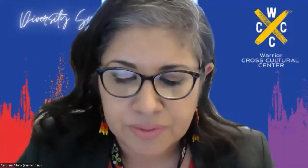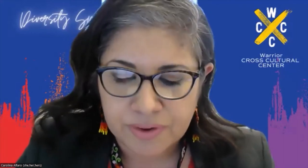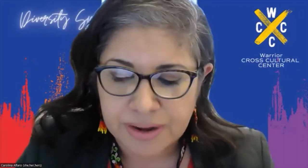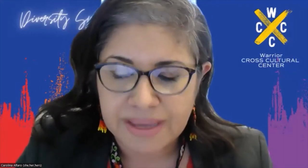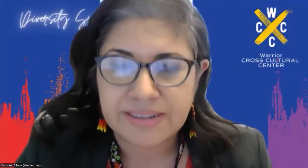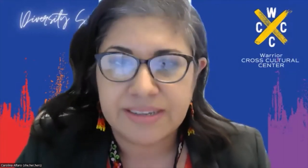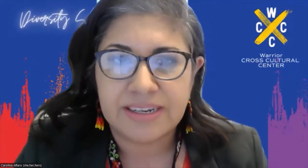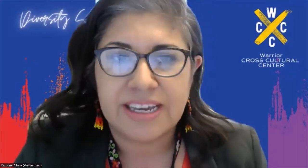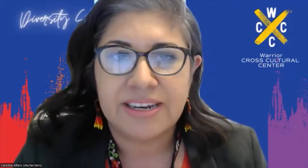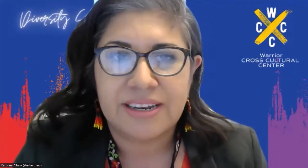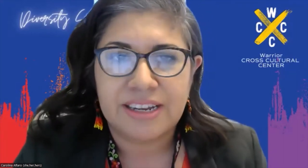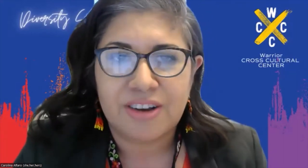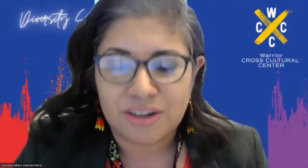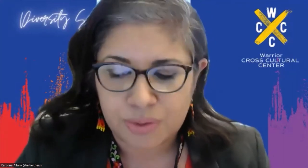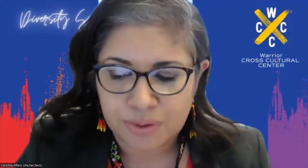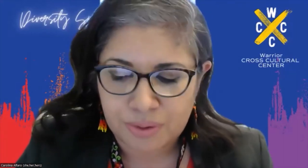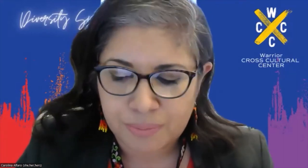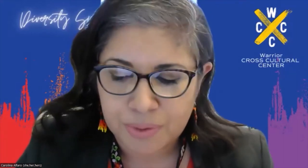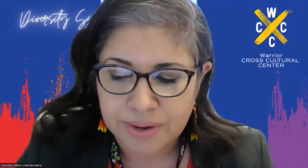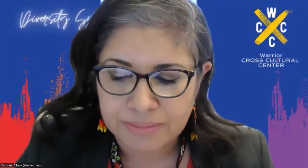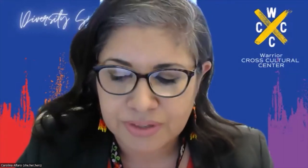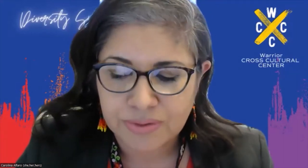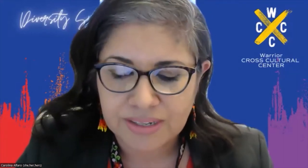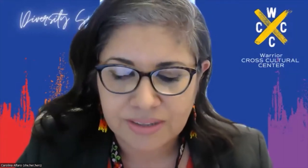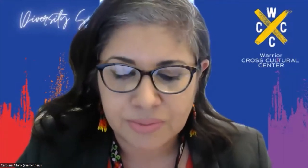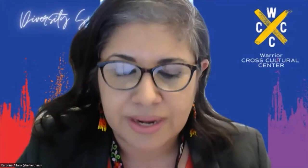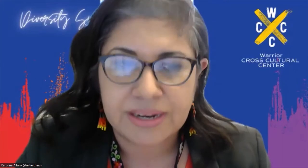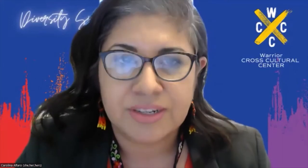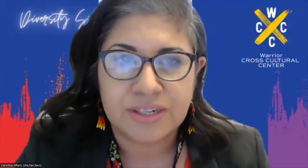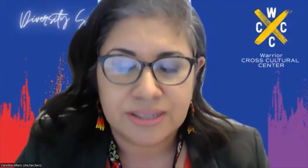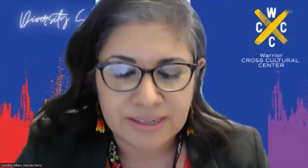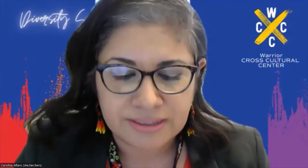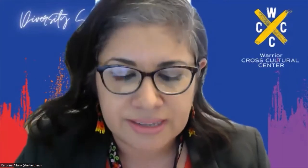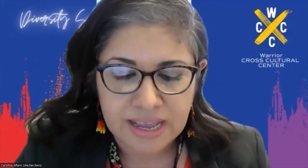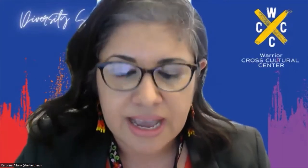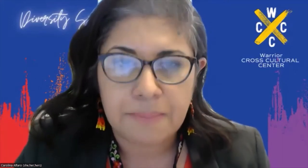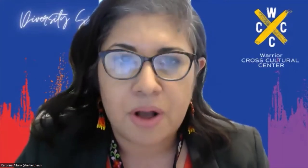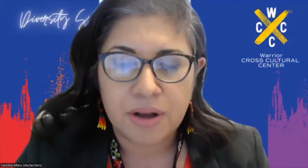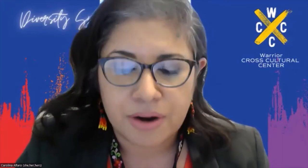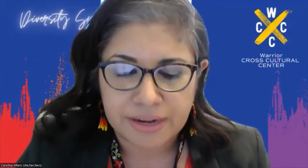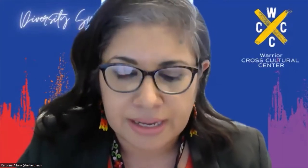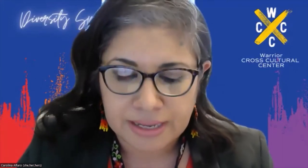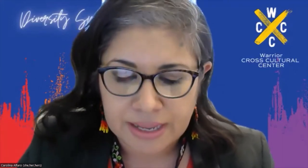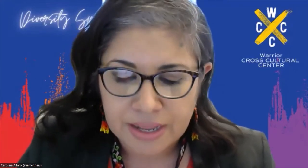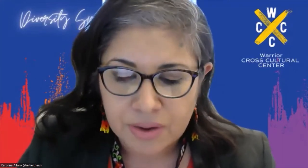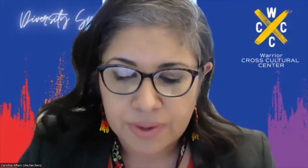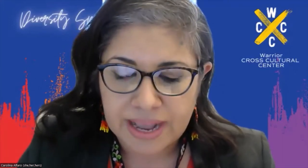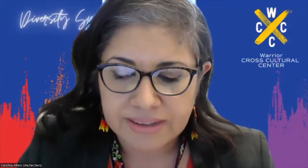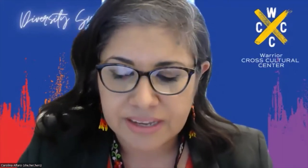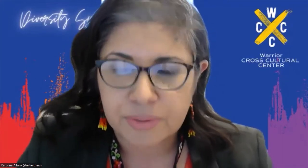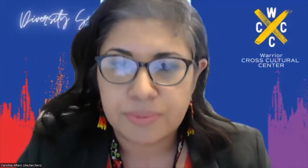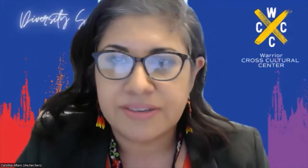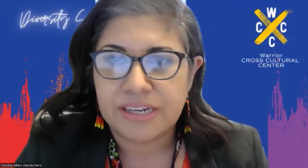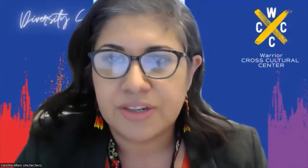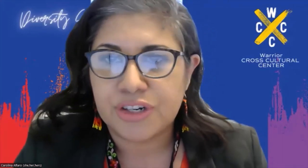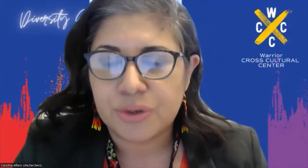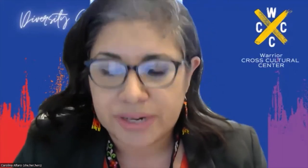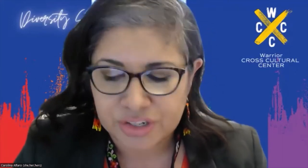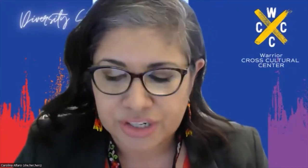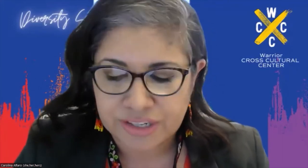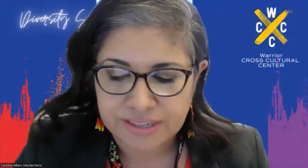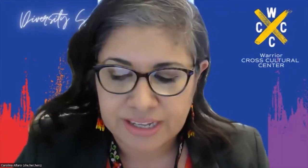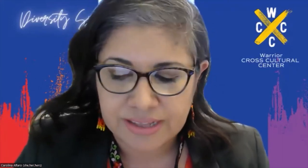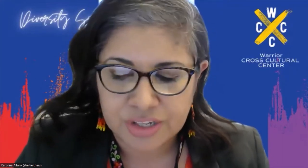by two of our amazing EDD doctoral program students, Reina Chalis and Paul Gardley. We ask that you please enter